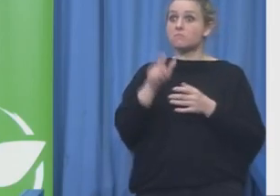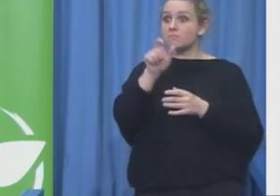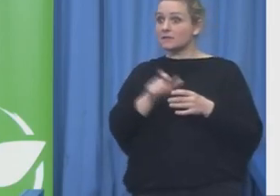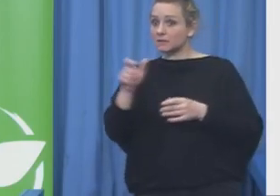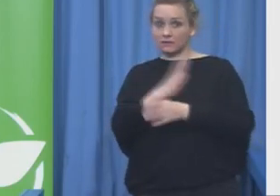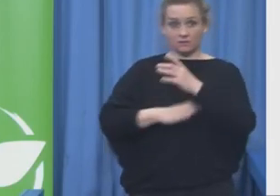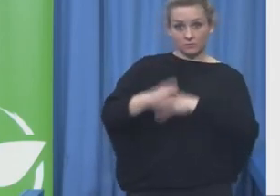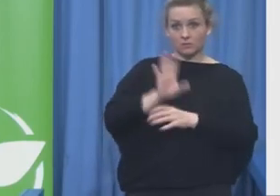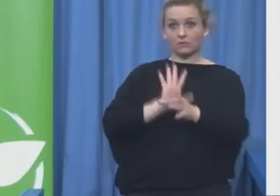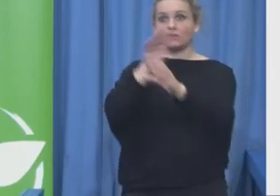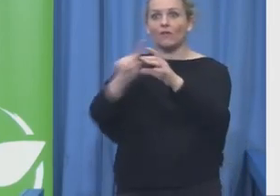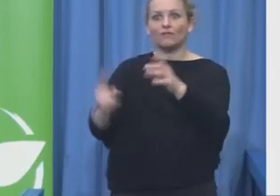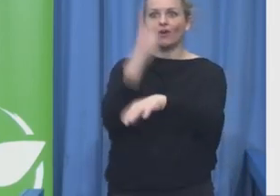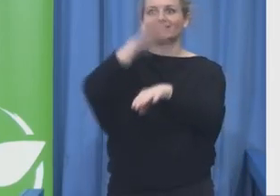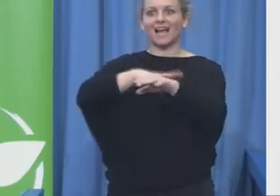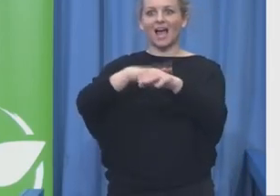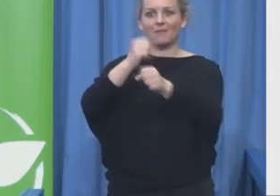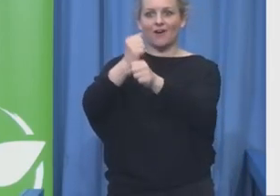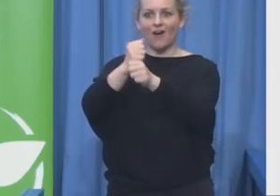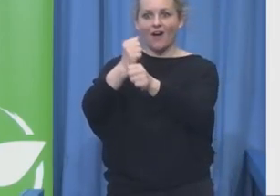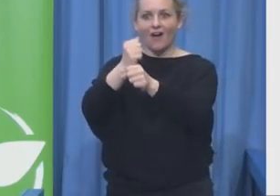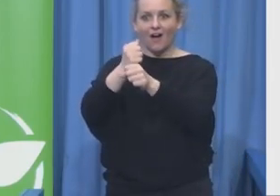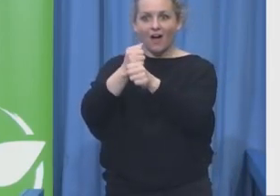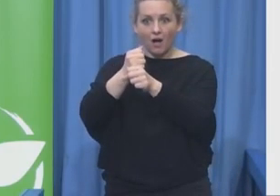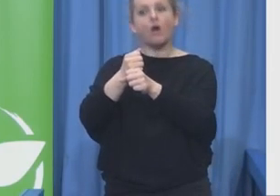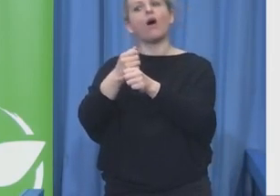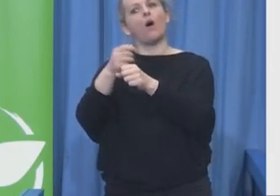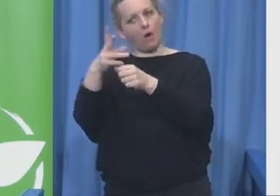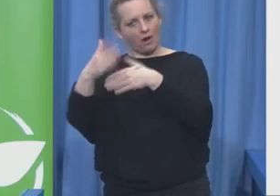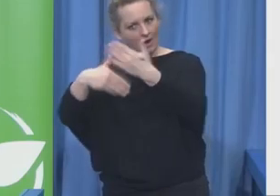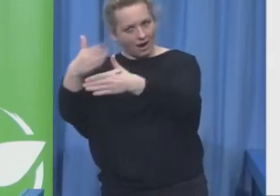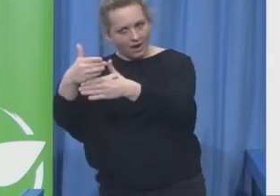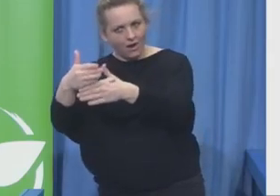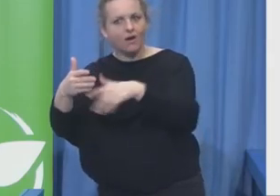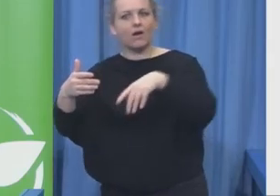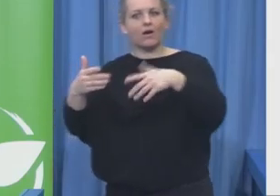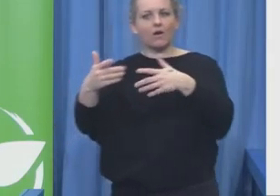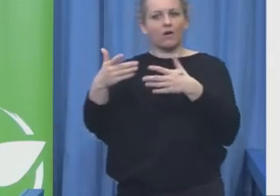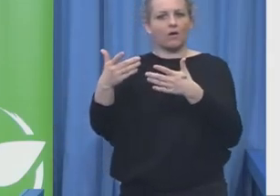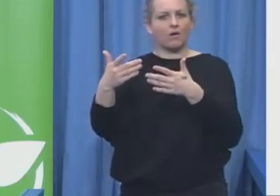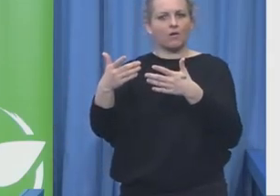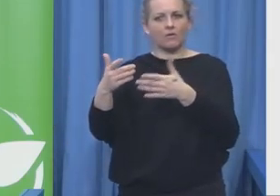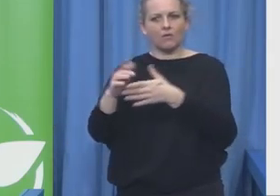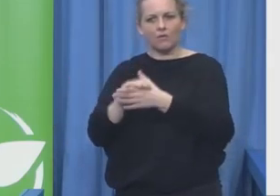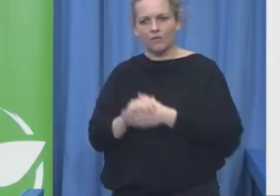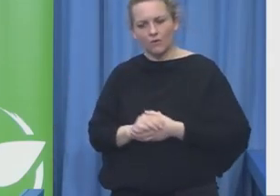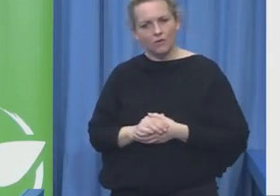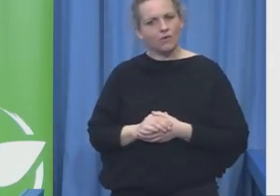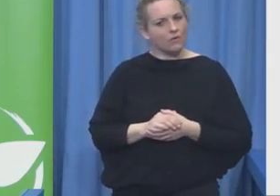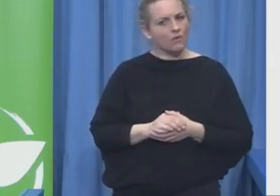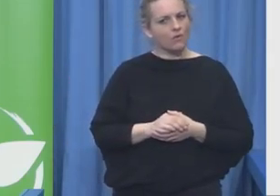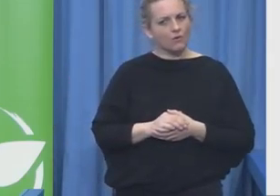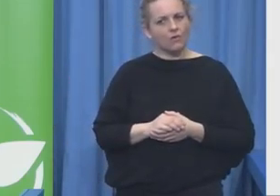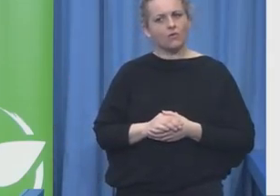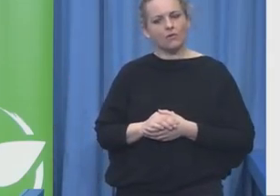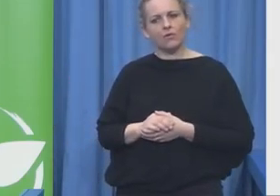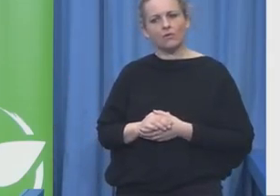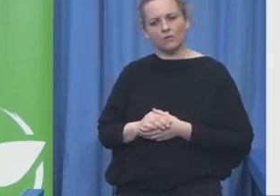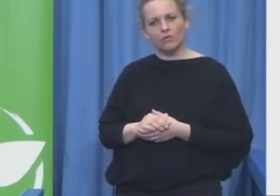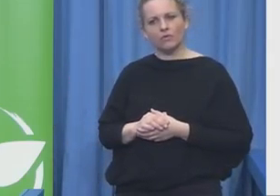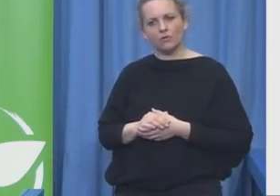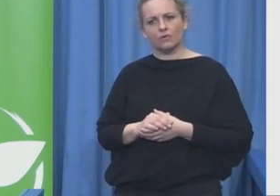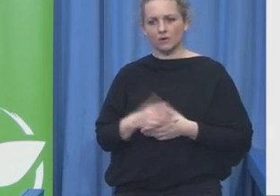workforce development programs, and number of individuals with improved skills following completion of workforce development programs.